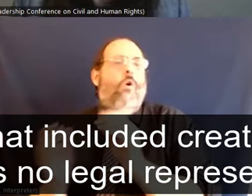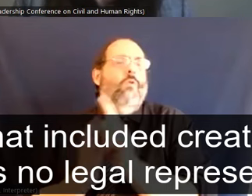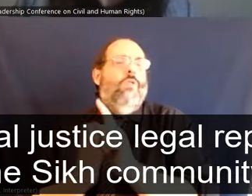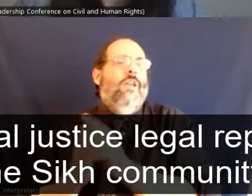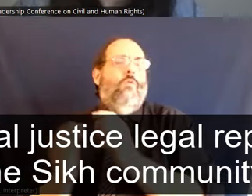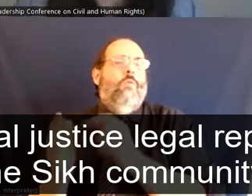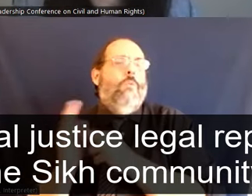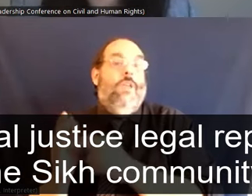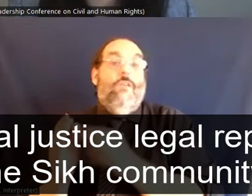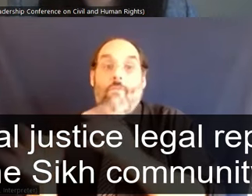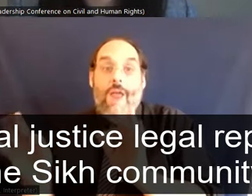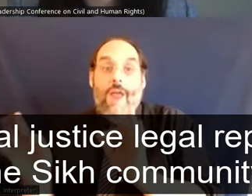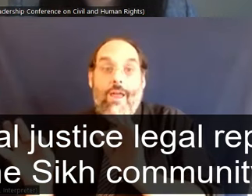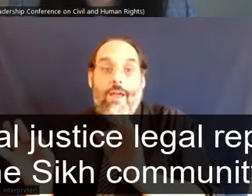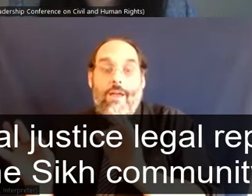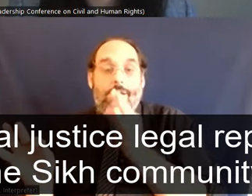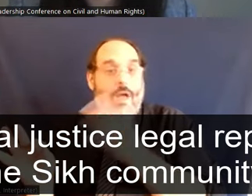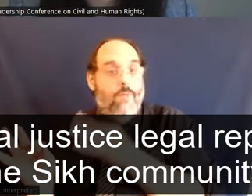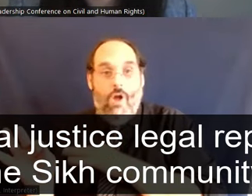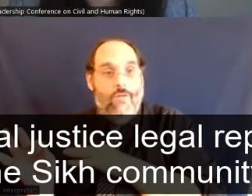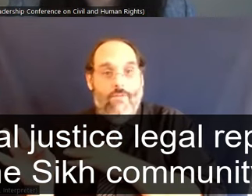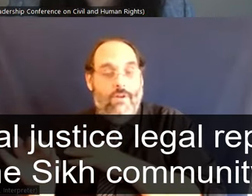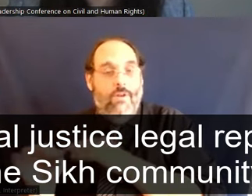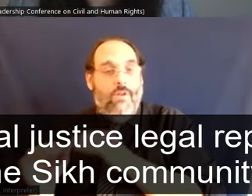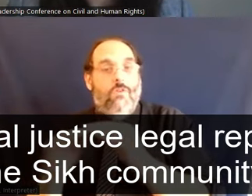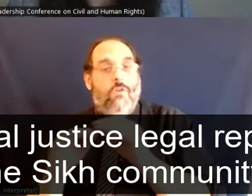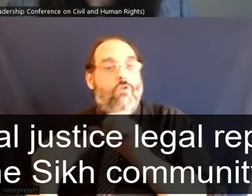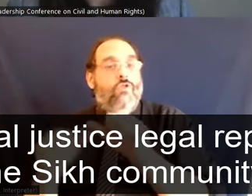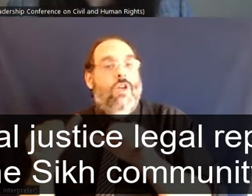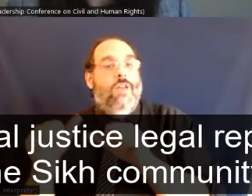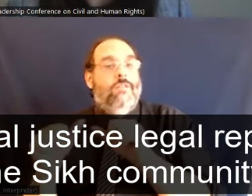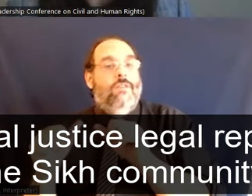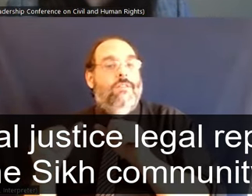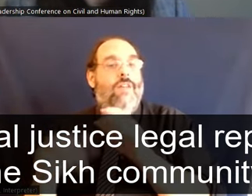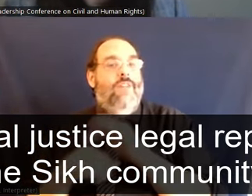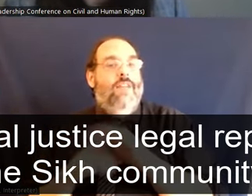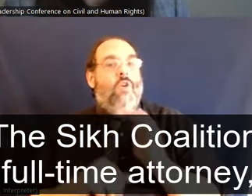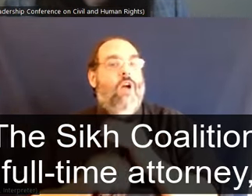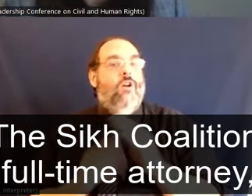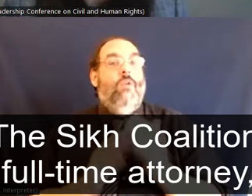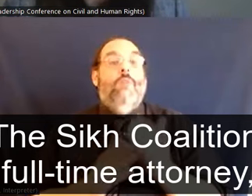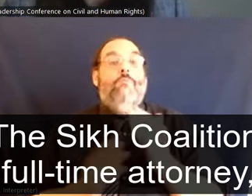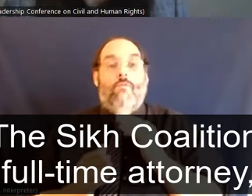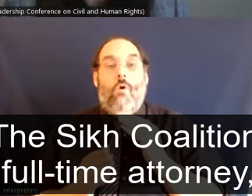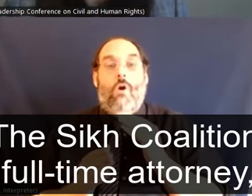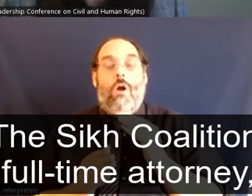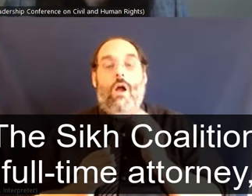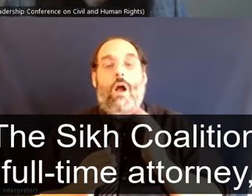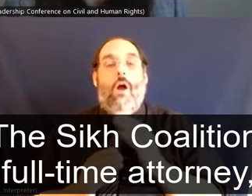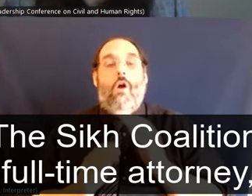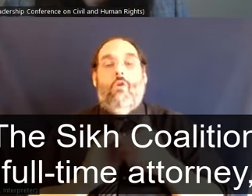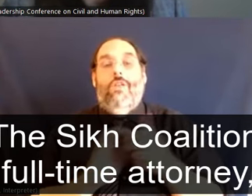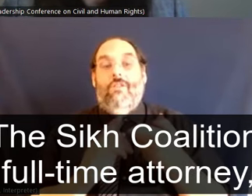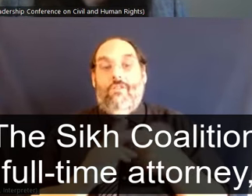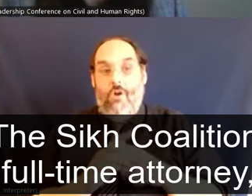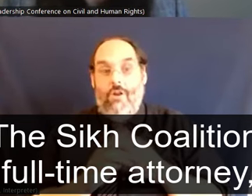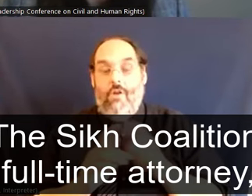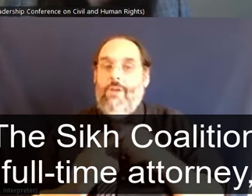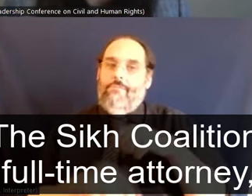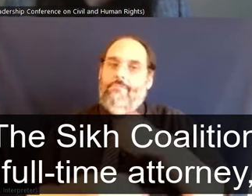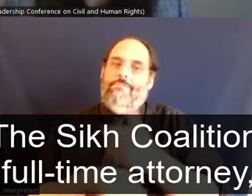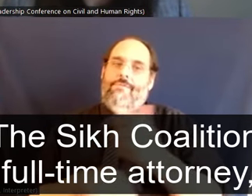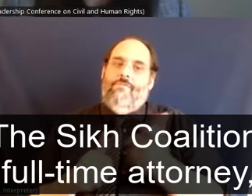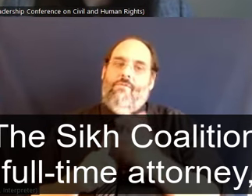free, nonprofit, social justice, legal representation available for the Sikh community before the Sikh Coalition. The Sikh Coalition started that. We got our